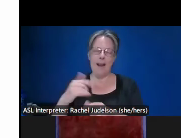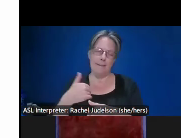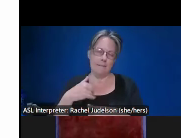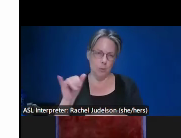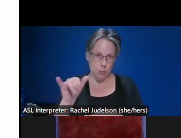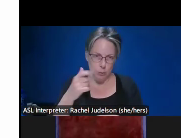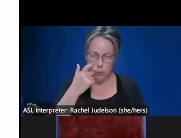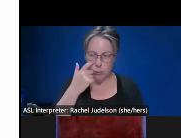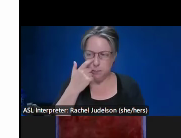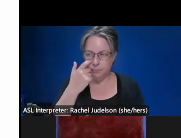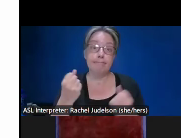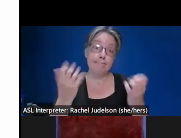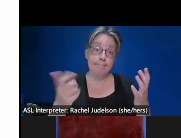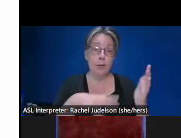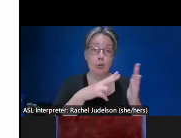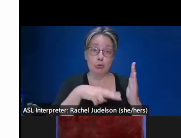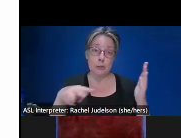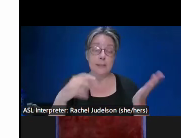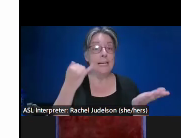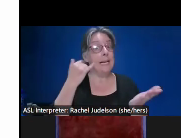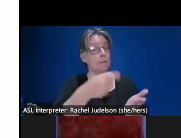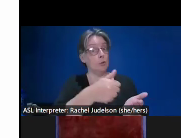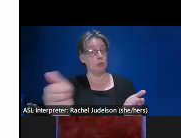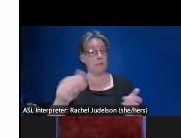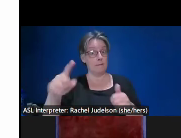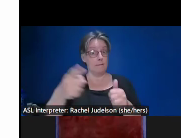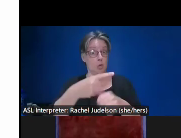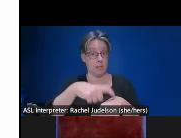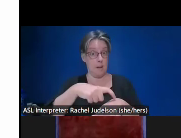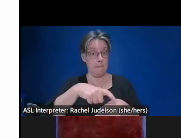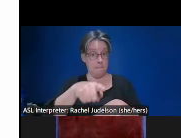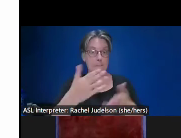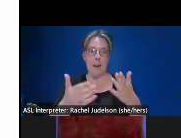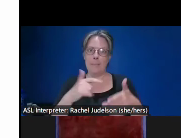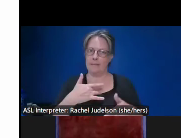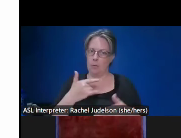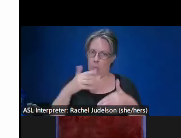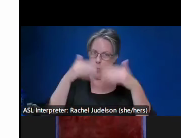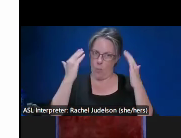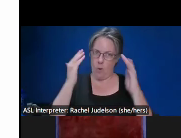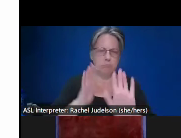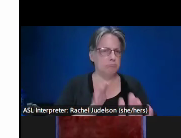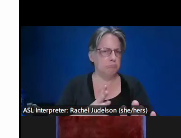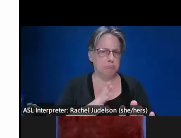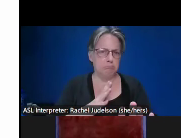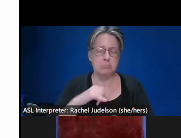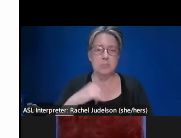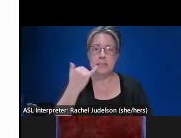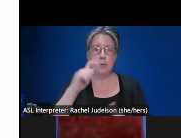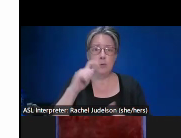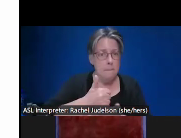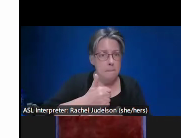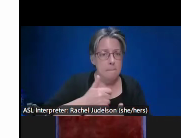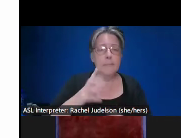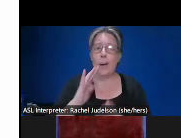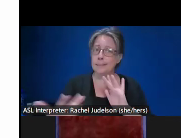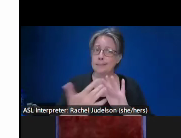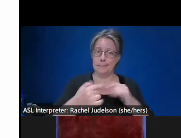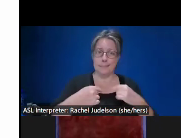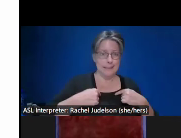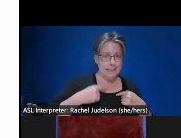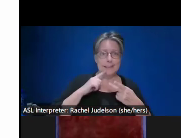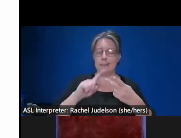literature. If you're a first-time reviewer, it may be overwhelming, in which case, feel free to reach out to me or to David or